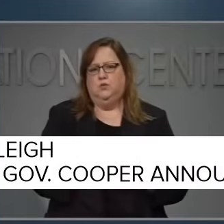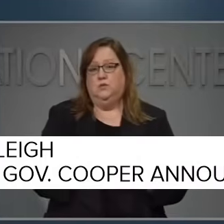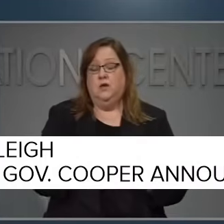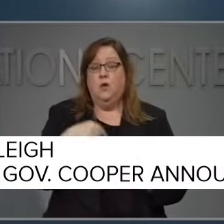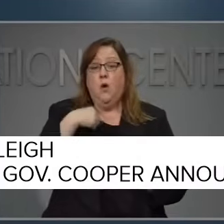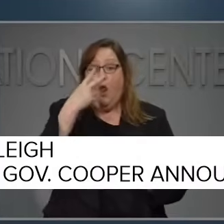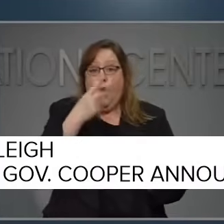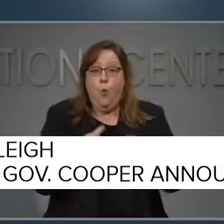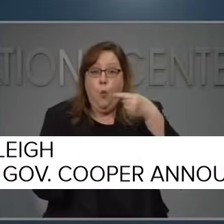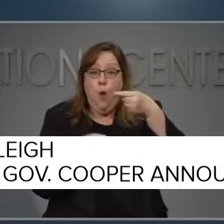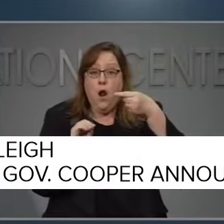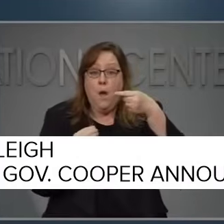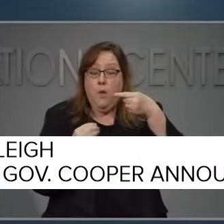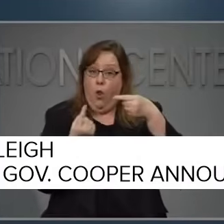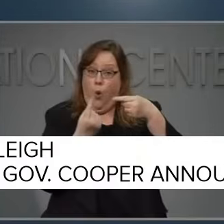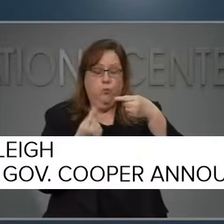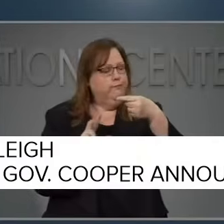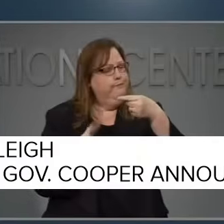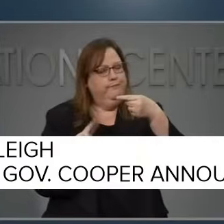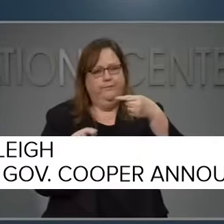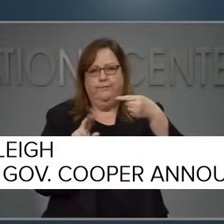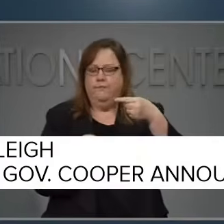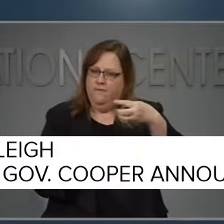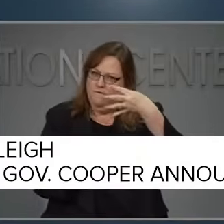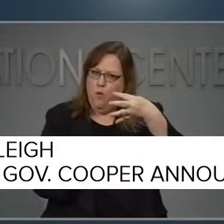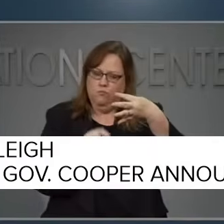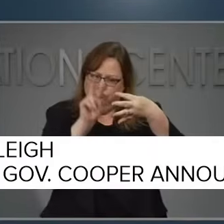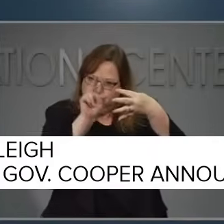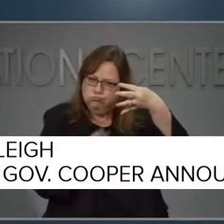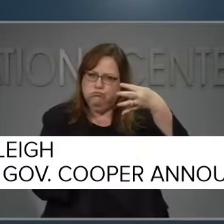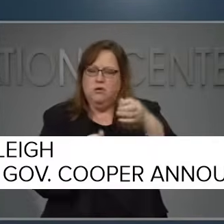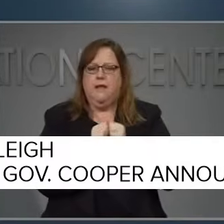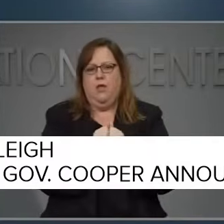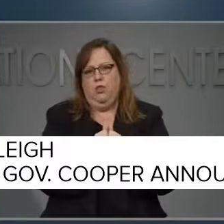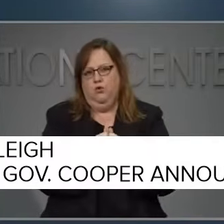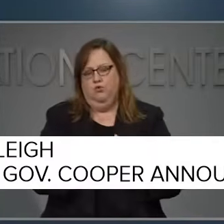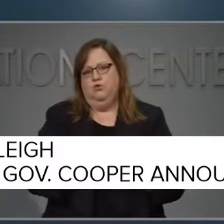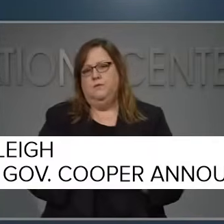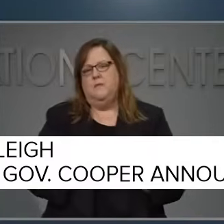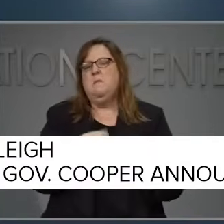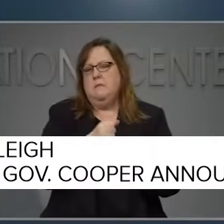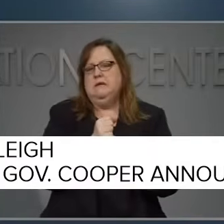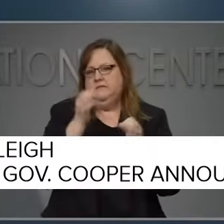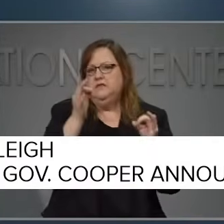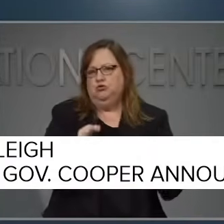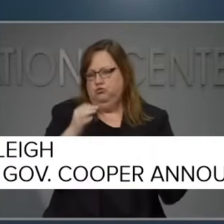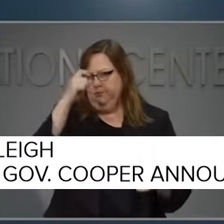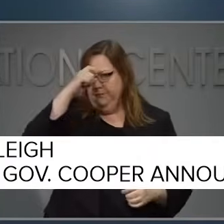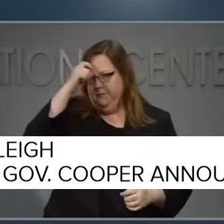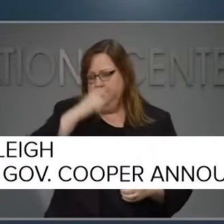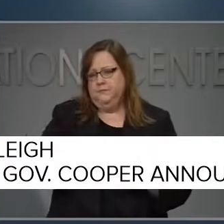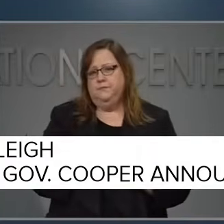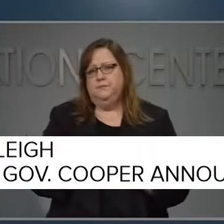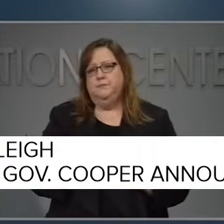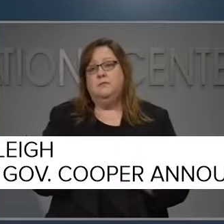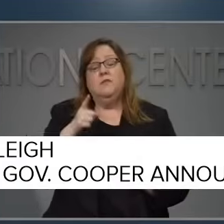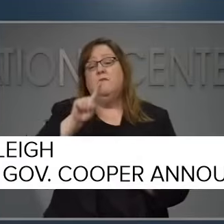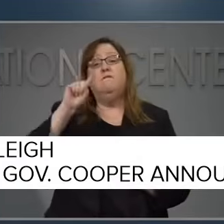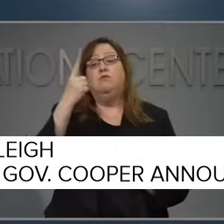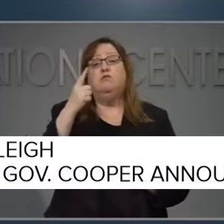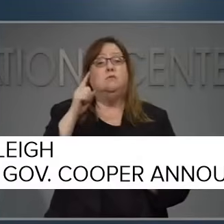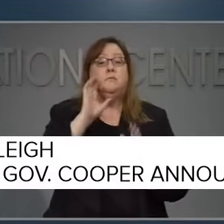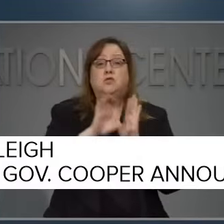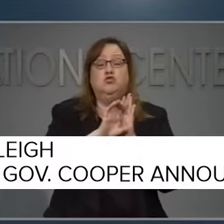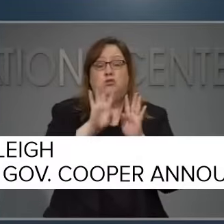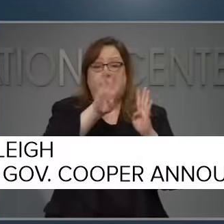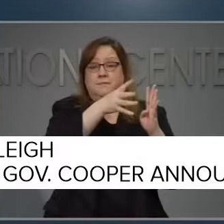this first graph, we look at people who have come to the emergency department with COVID-like symptoms. This metric serves